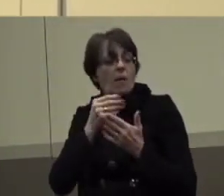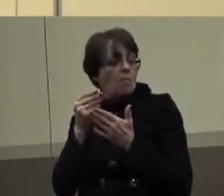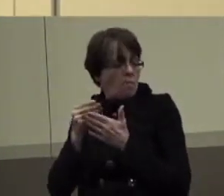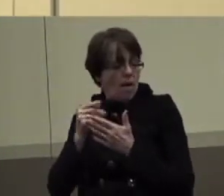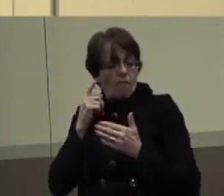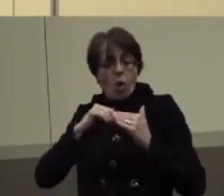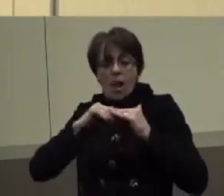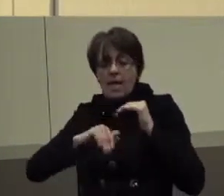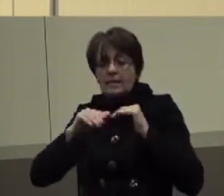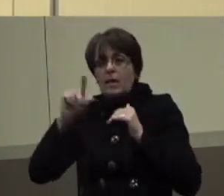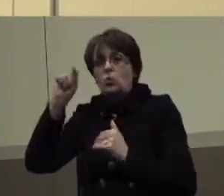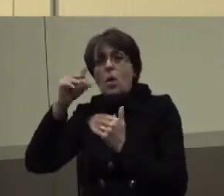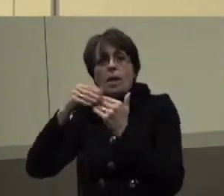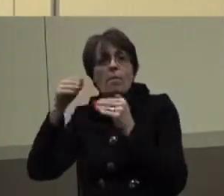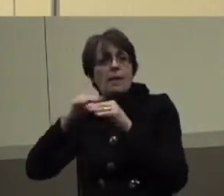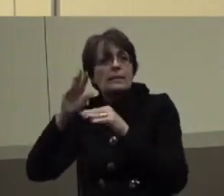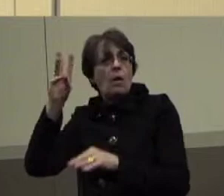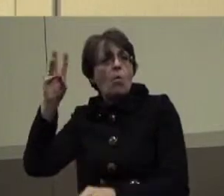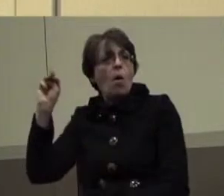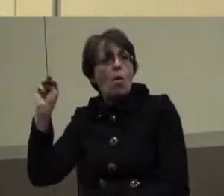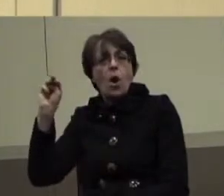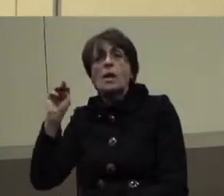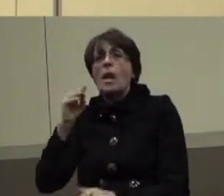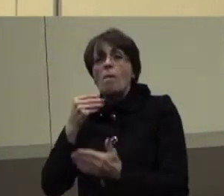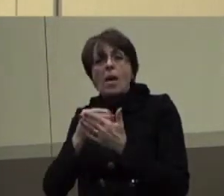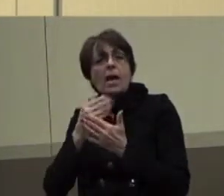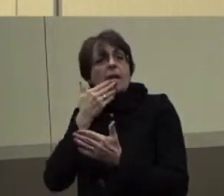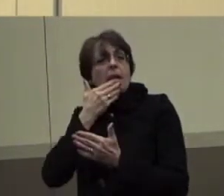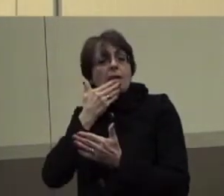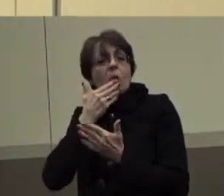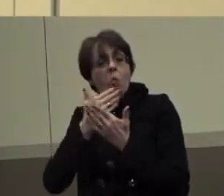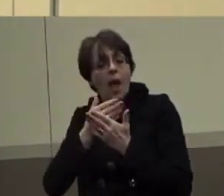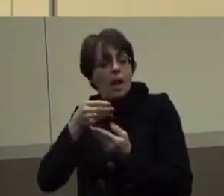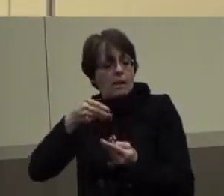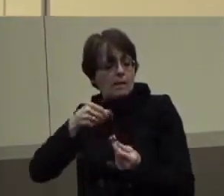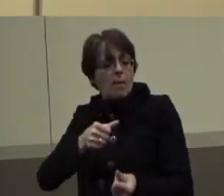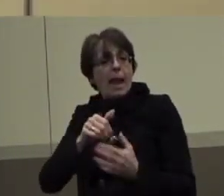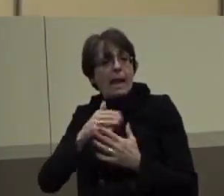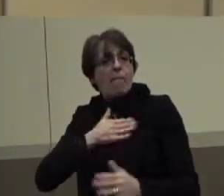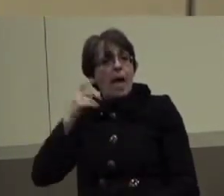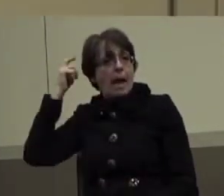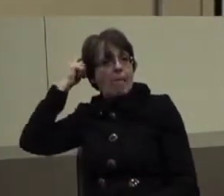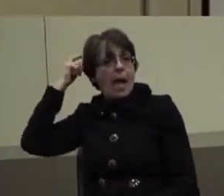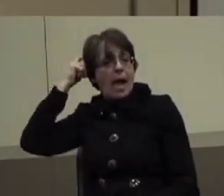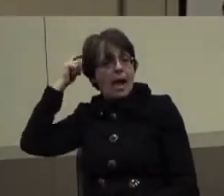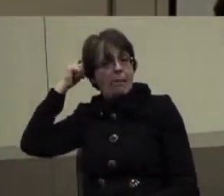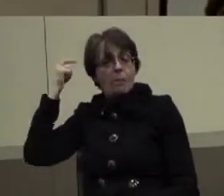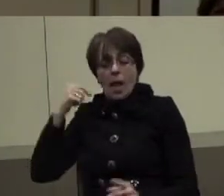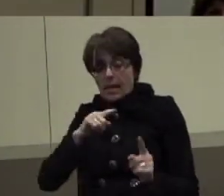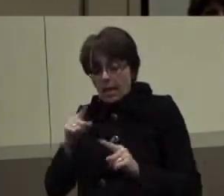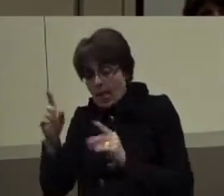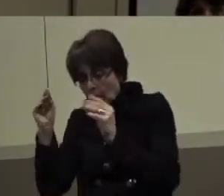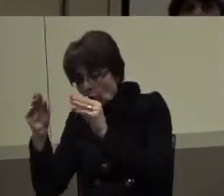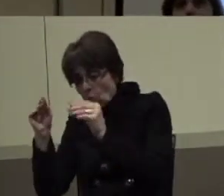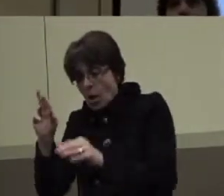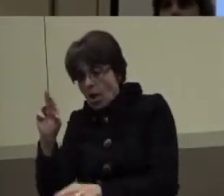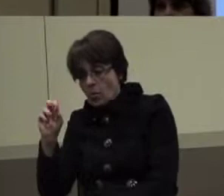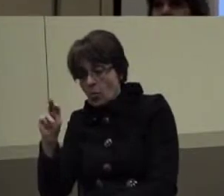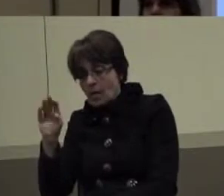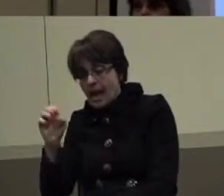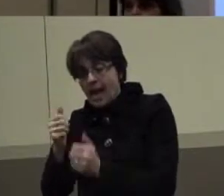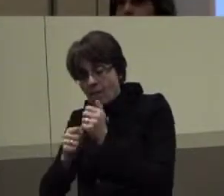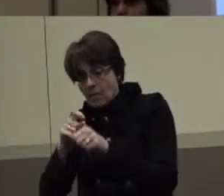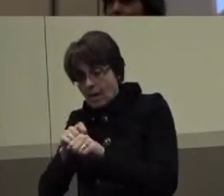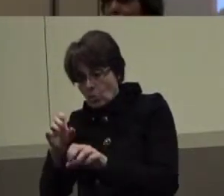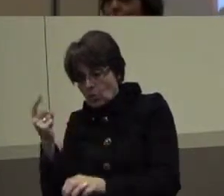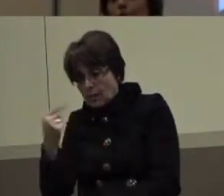than 20 bucks. And it was money well spent in my mind. So I came back, I taught Renee, every